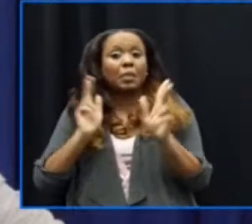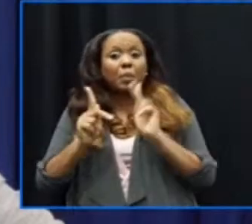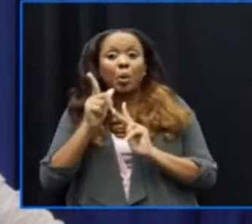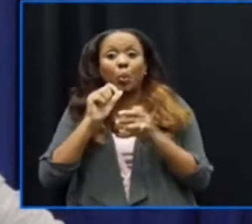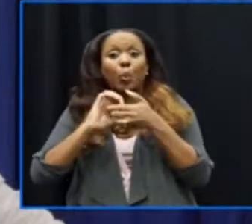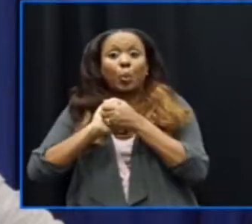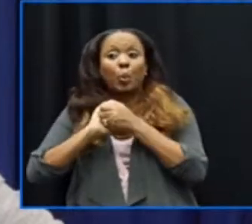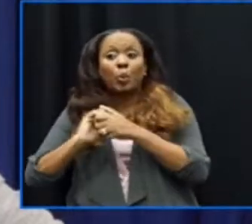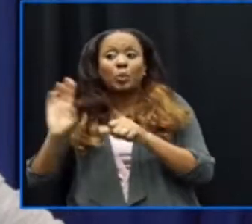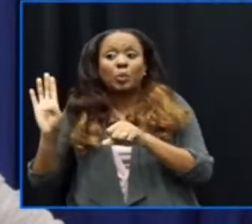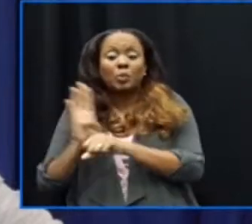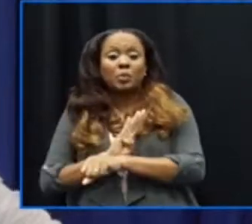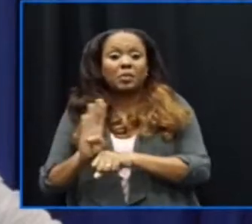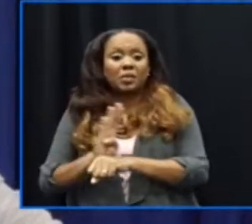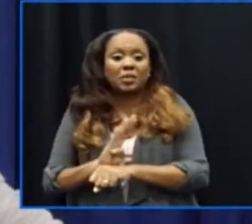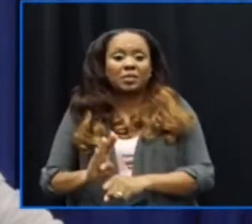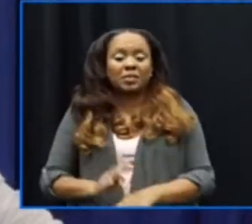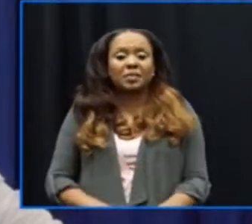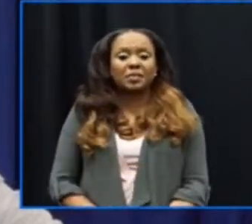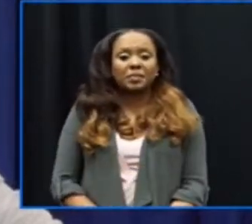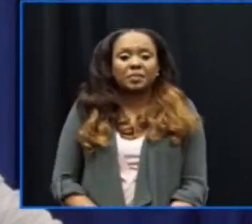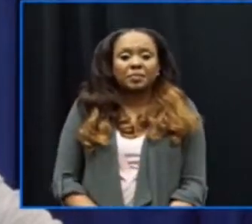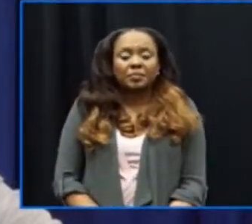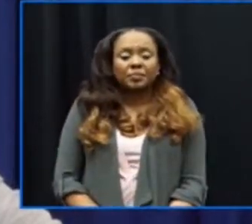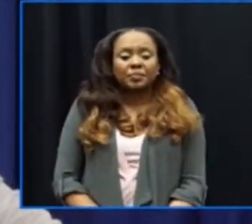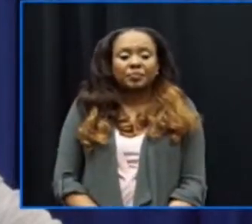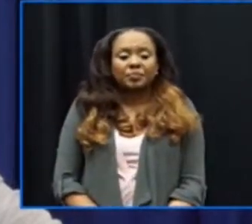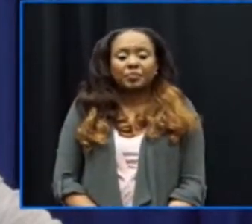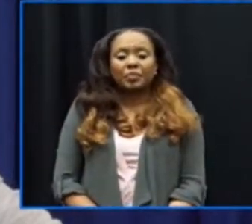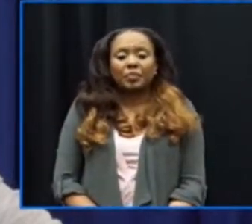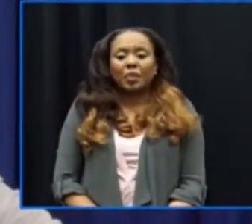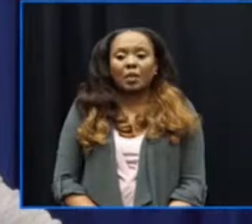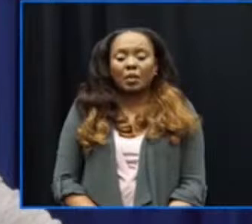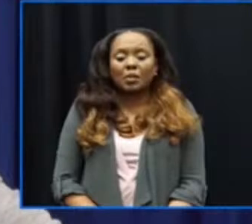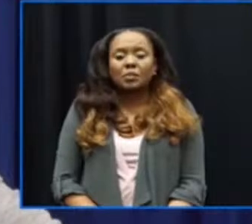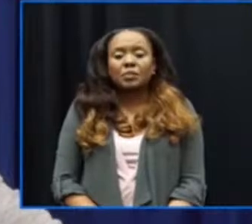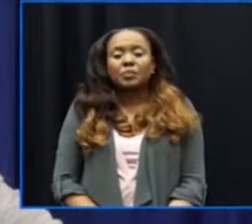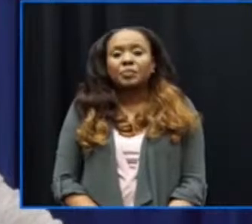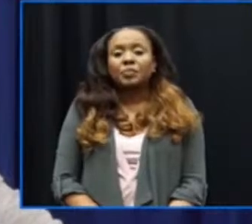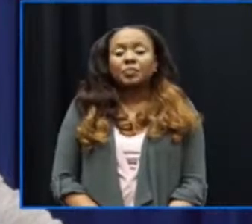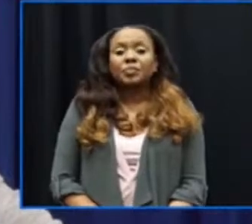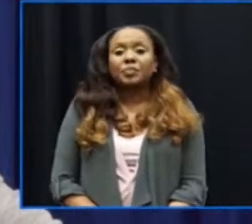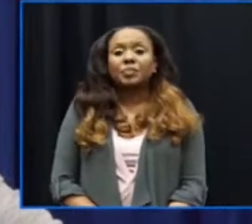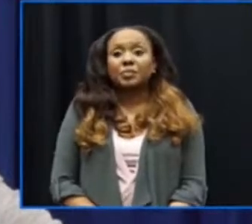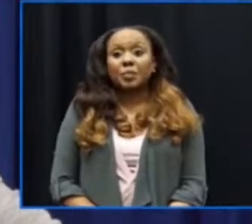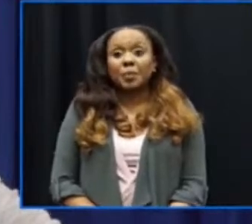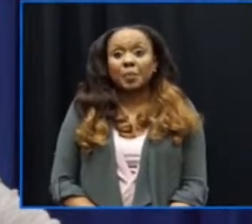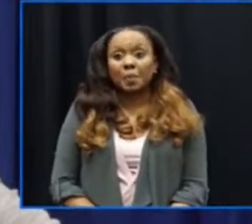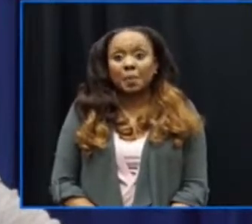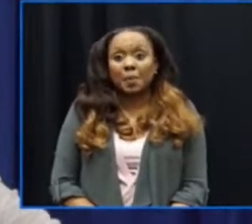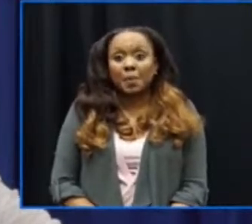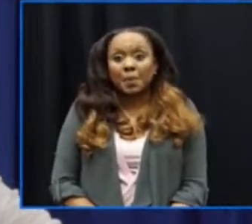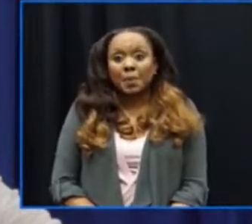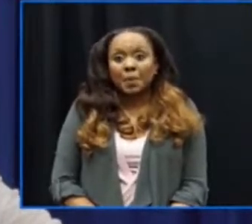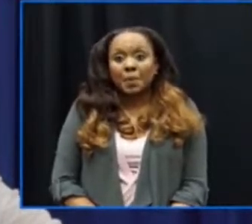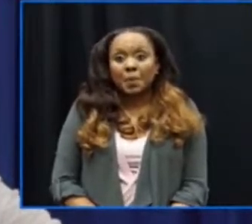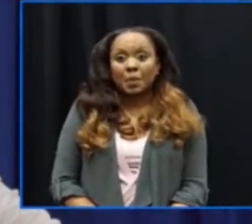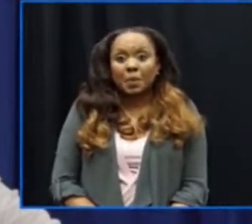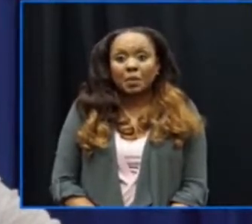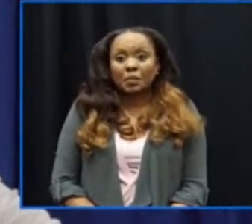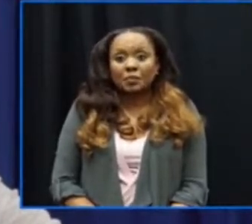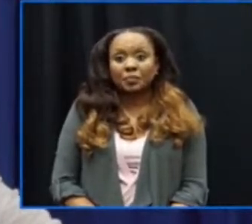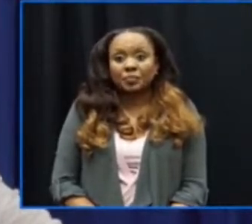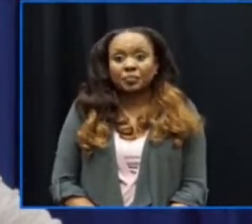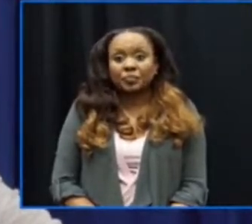and employers and employees generally, there needs also to be a recognition that if we are going to